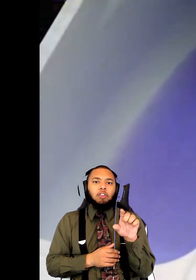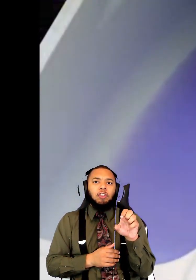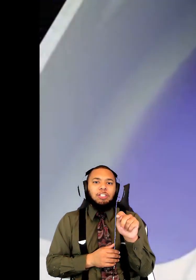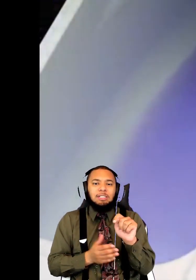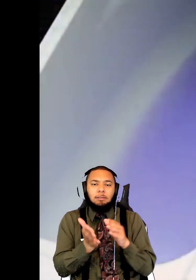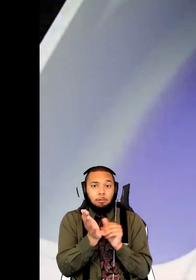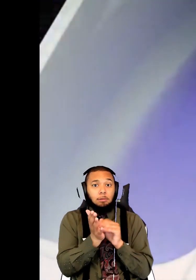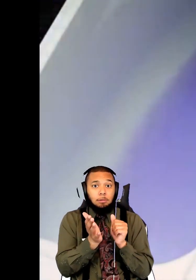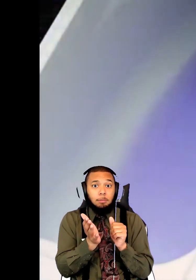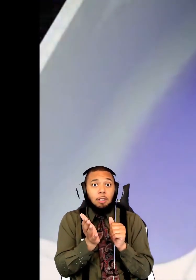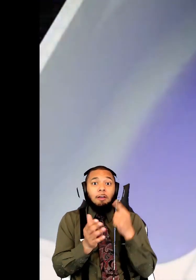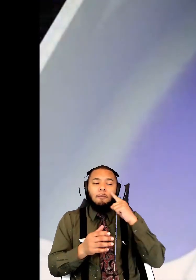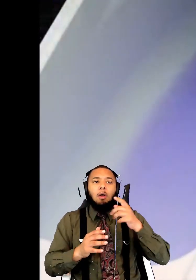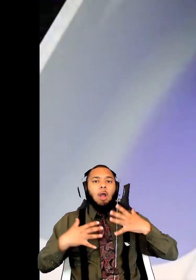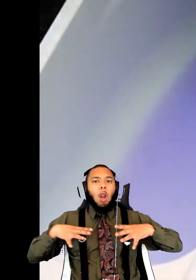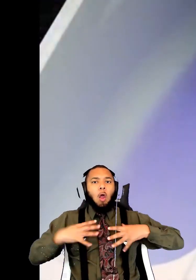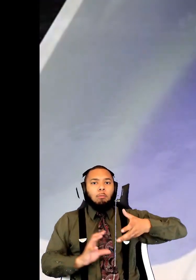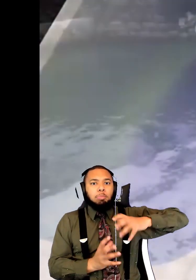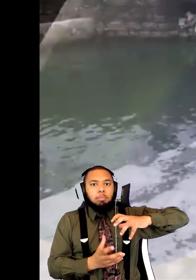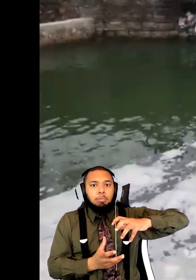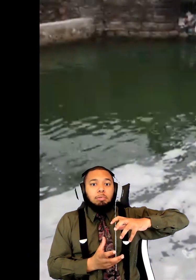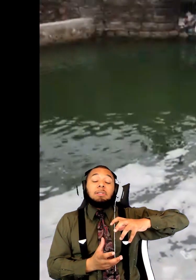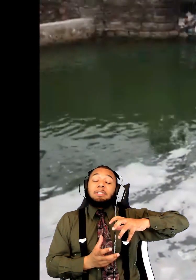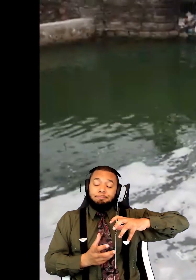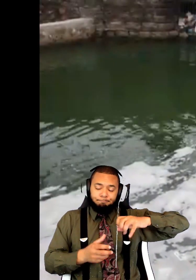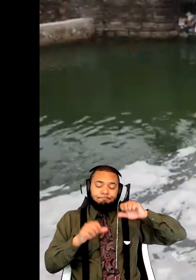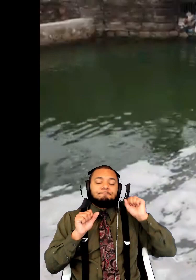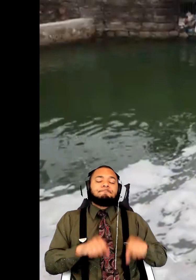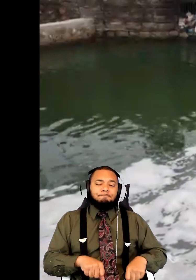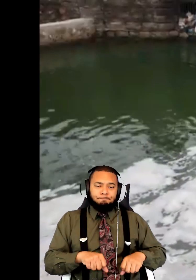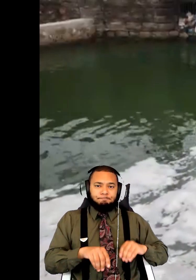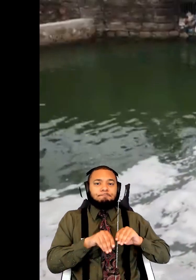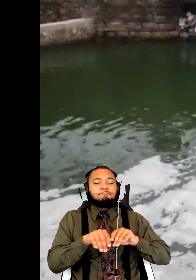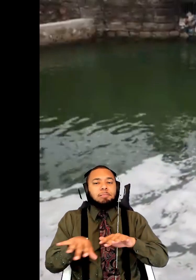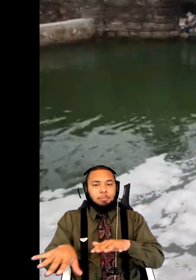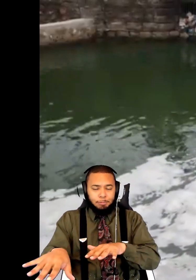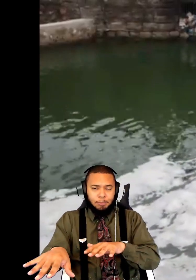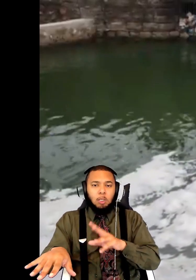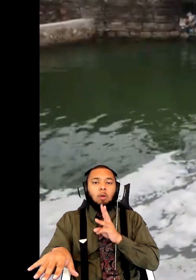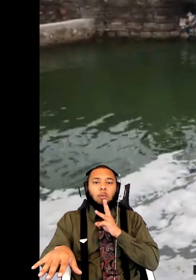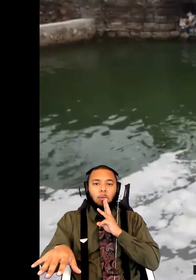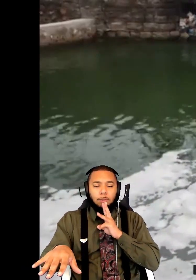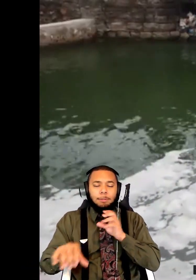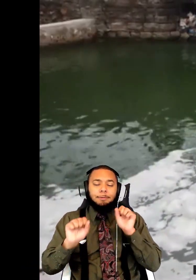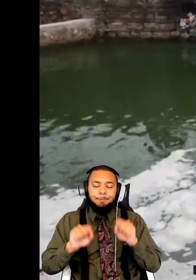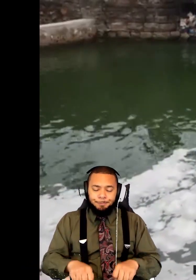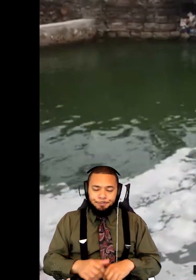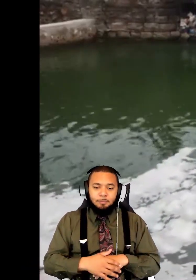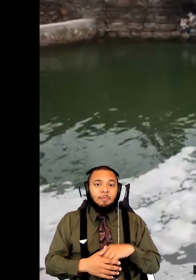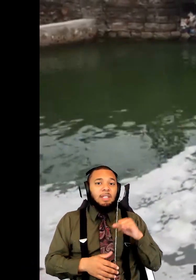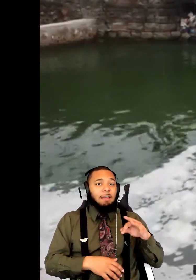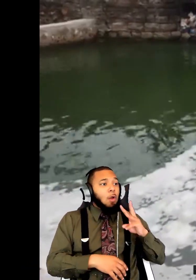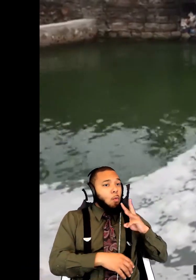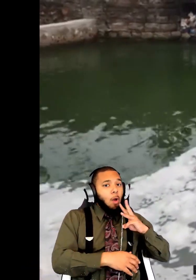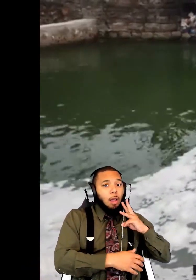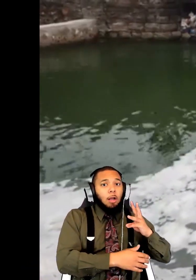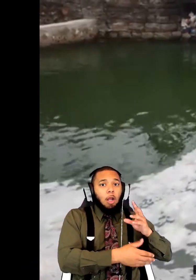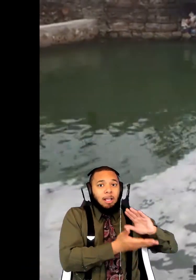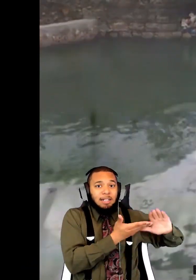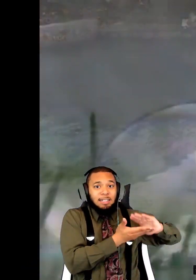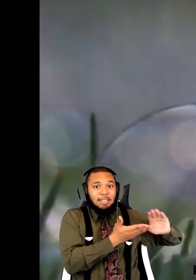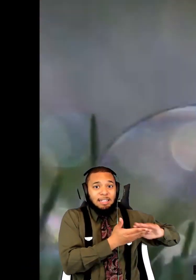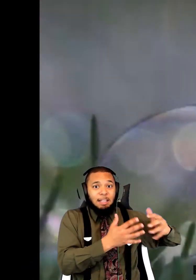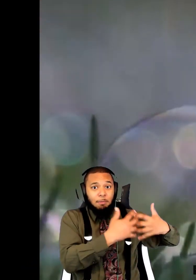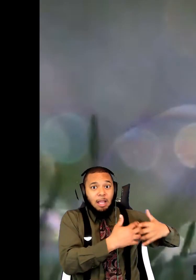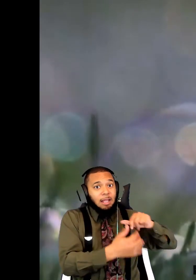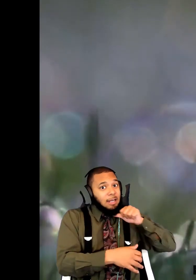clothes, those types of things, they can wind up in our water supply if they don't get correctly, processed in a water treatment plant, or if they